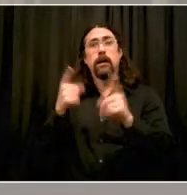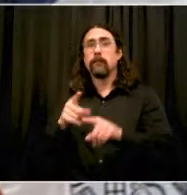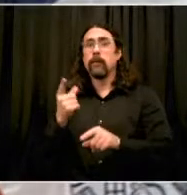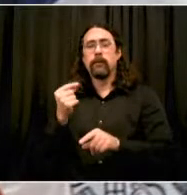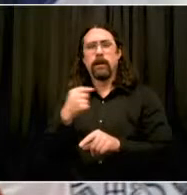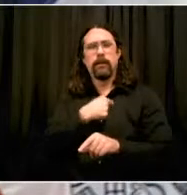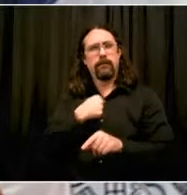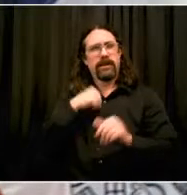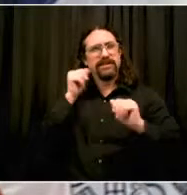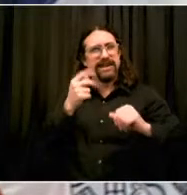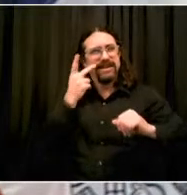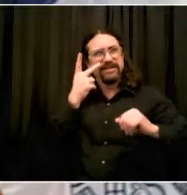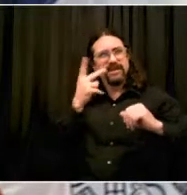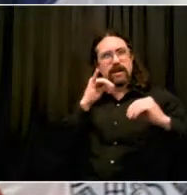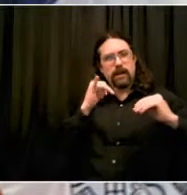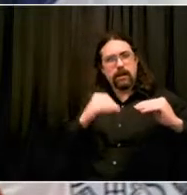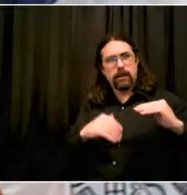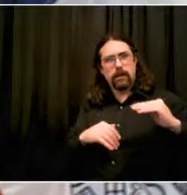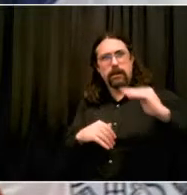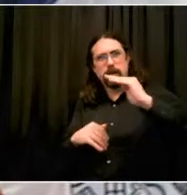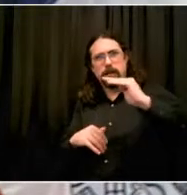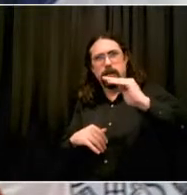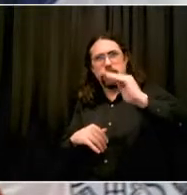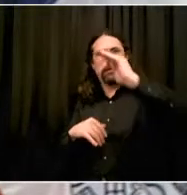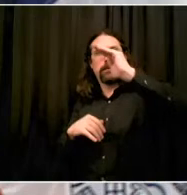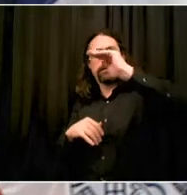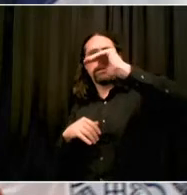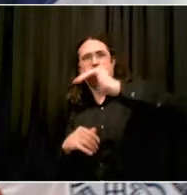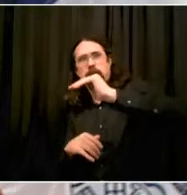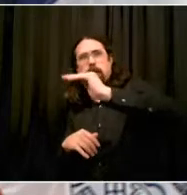important. The state of New York and the city of New York